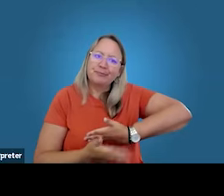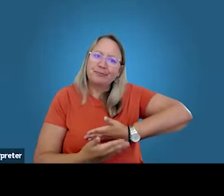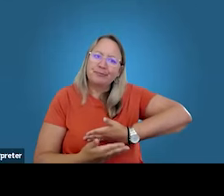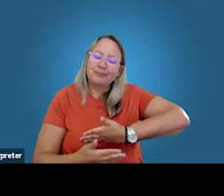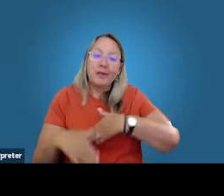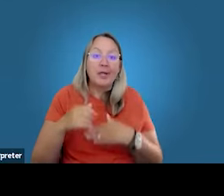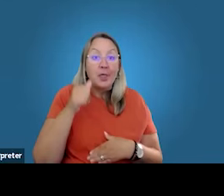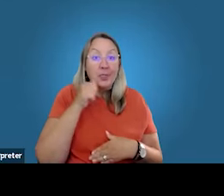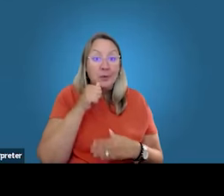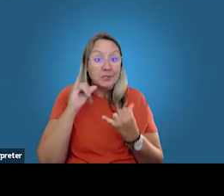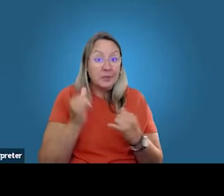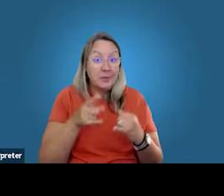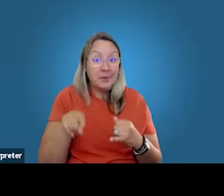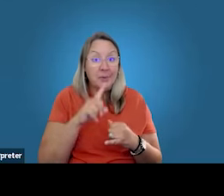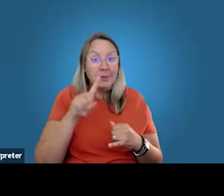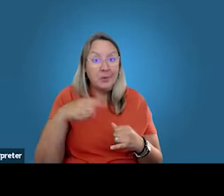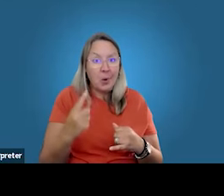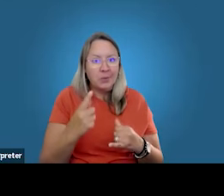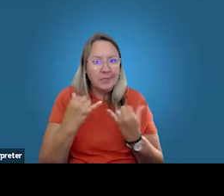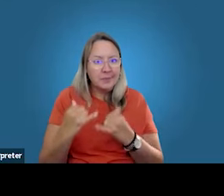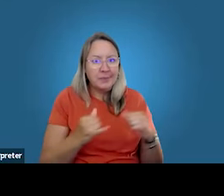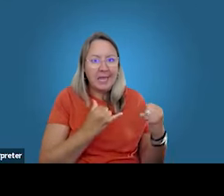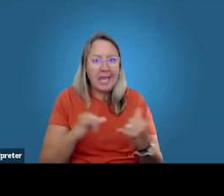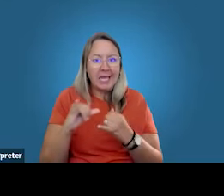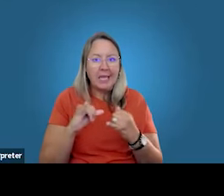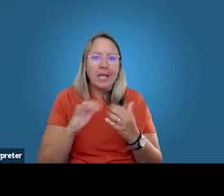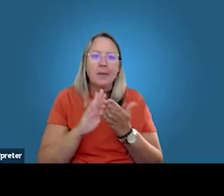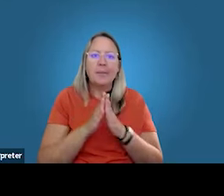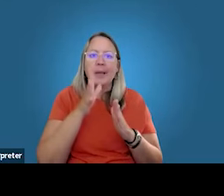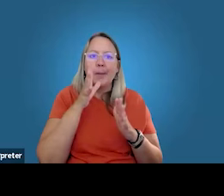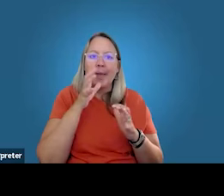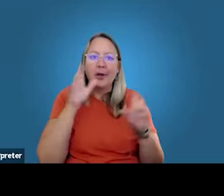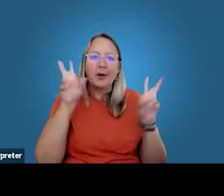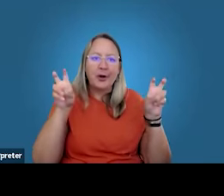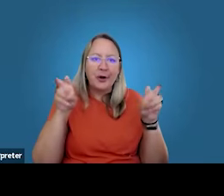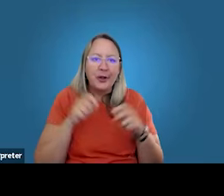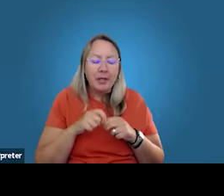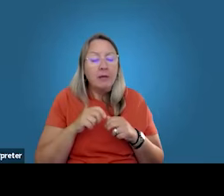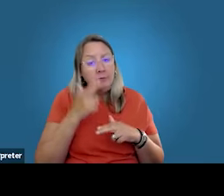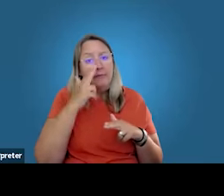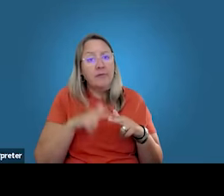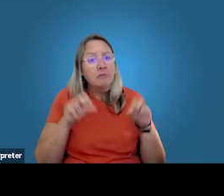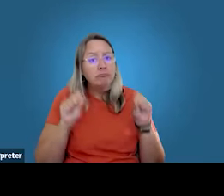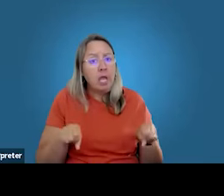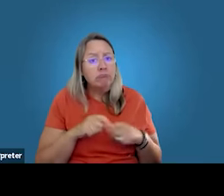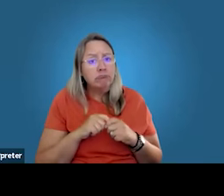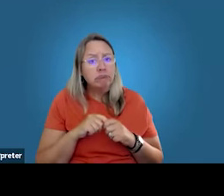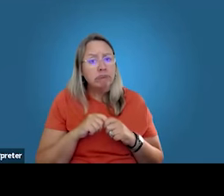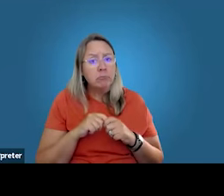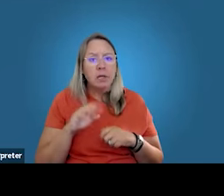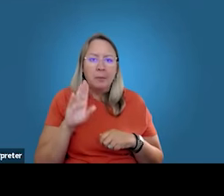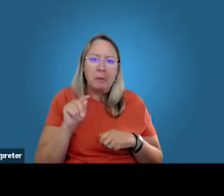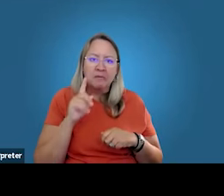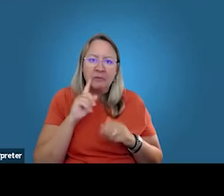The girls who played with them could only ever play at being mothers, which can be fun, at least